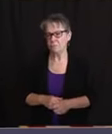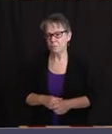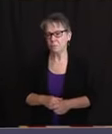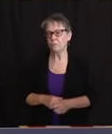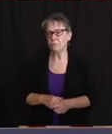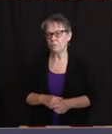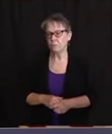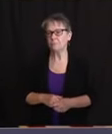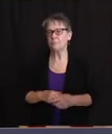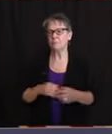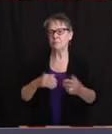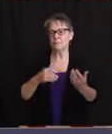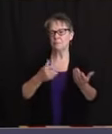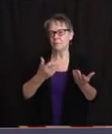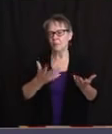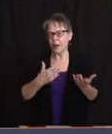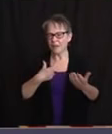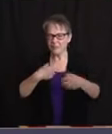facility?